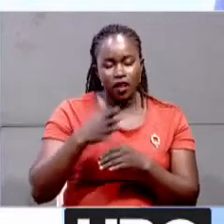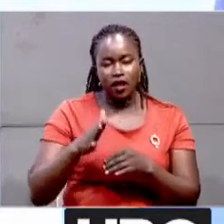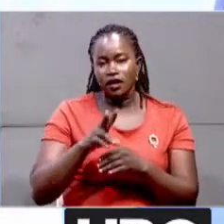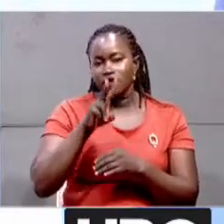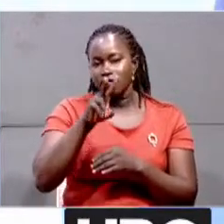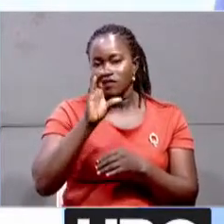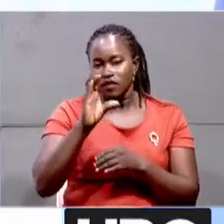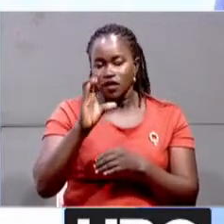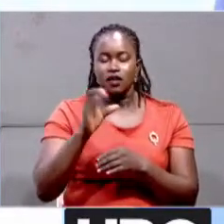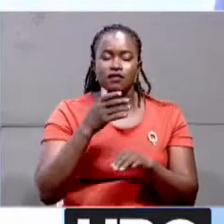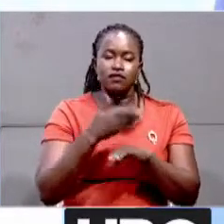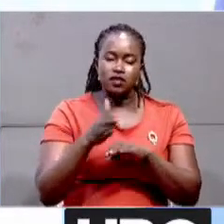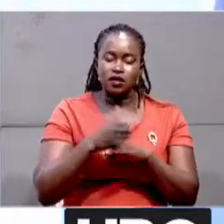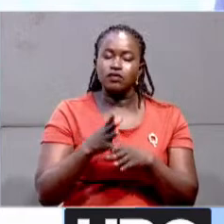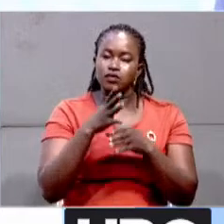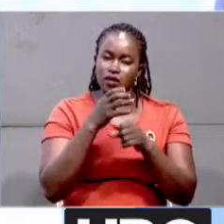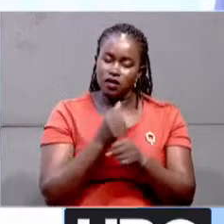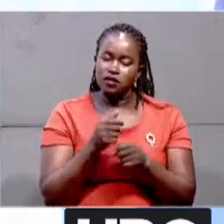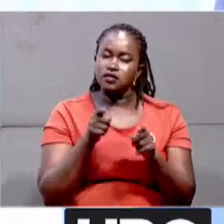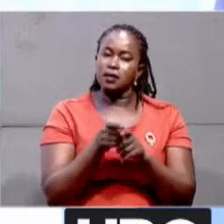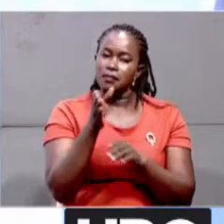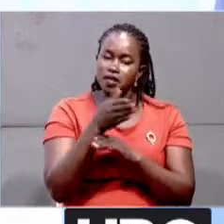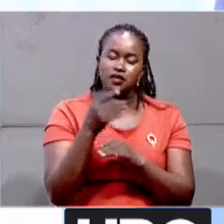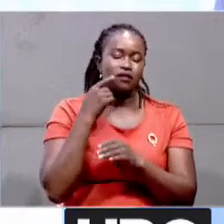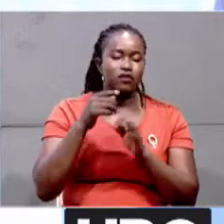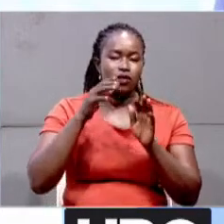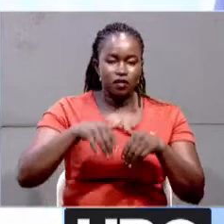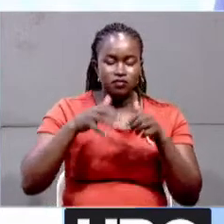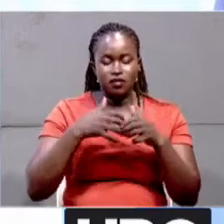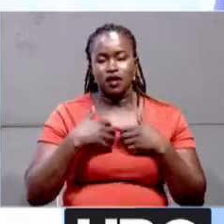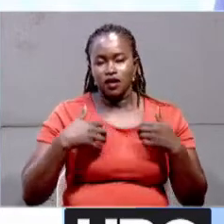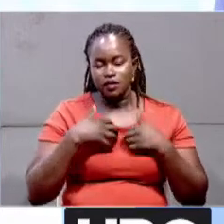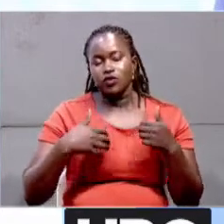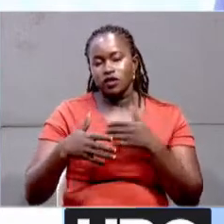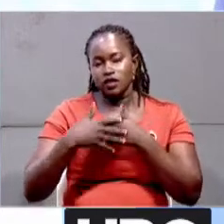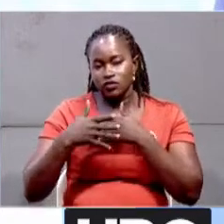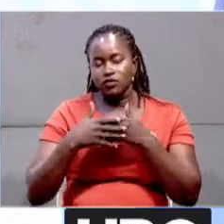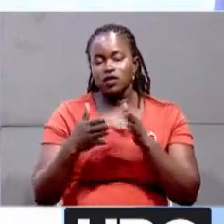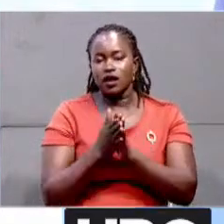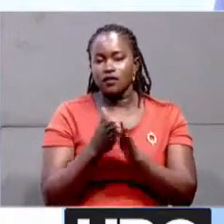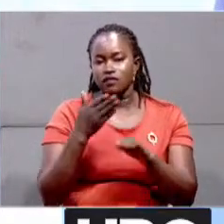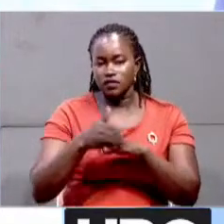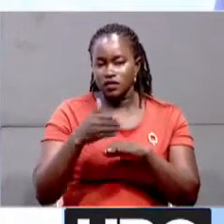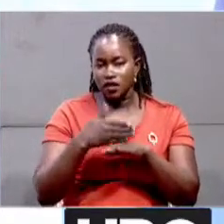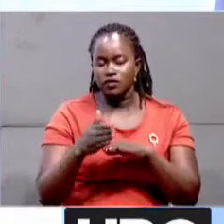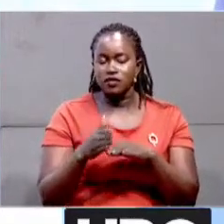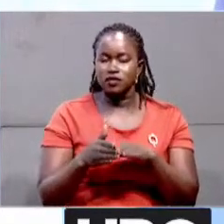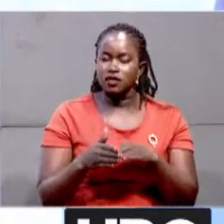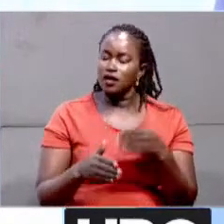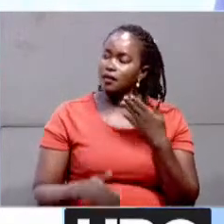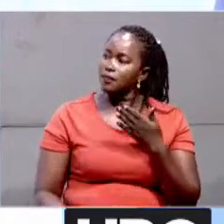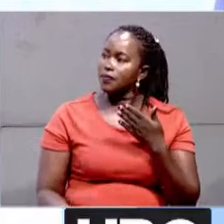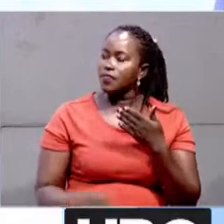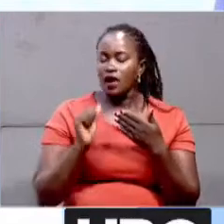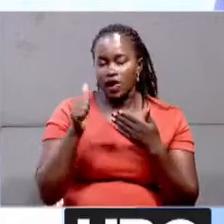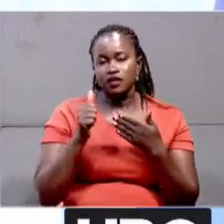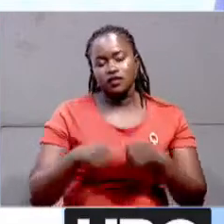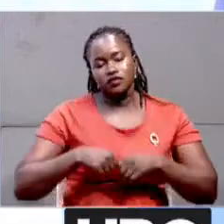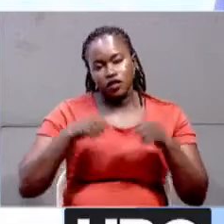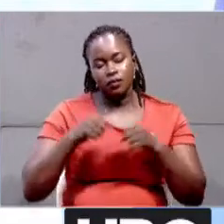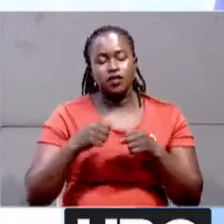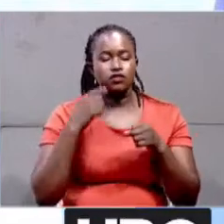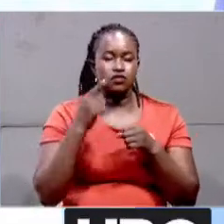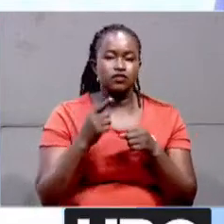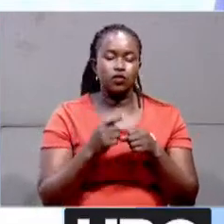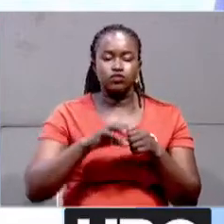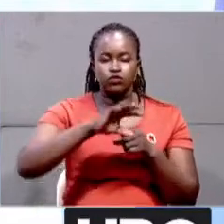Fisheries Organization, during which the Minister for Agriculture, Animal Industry and Fisheries, Frank Tumwebaze, took over as the chairperson of